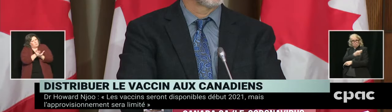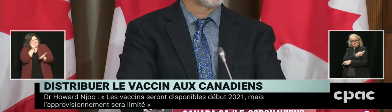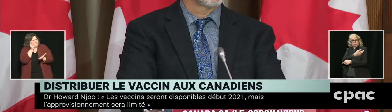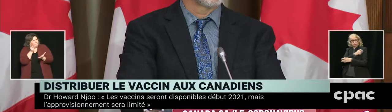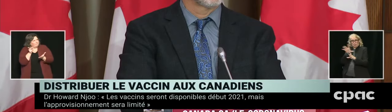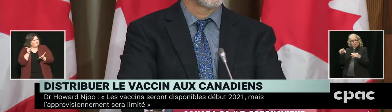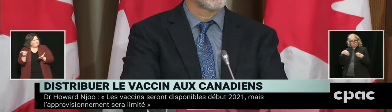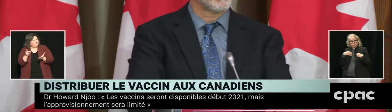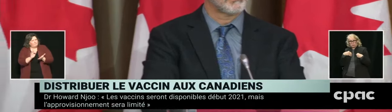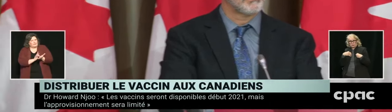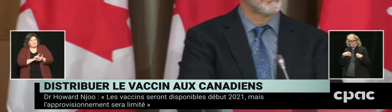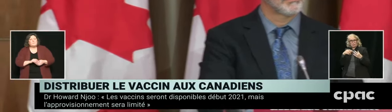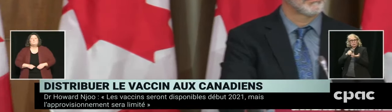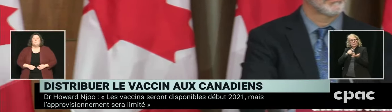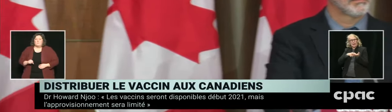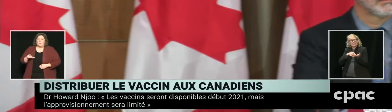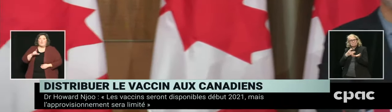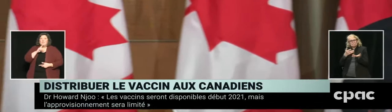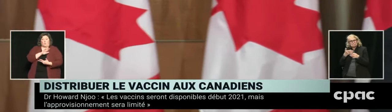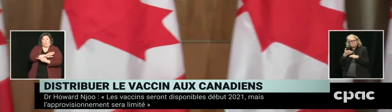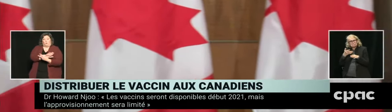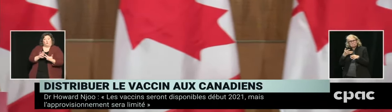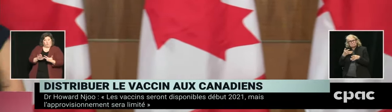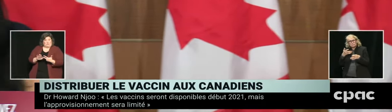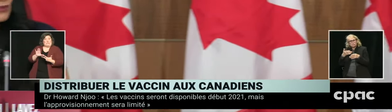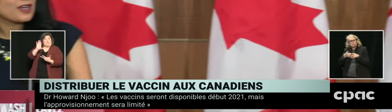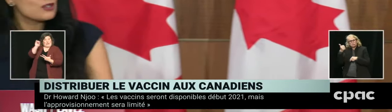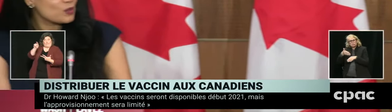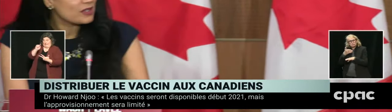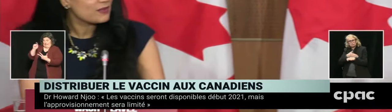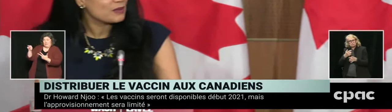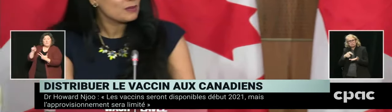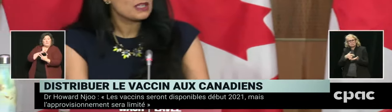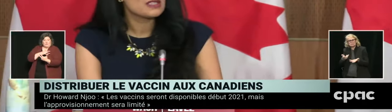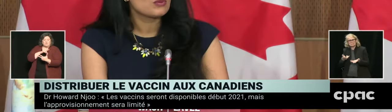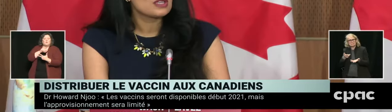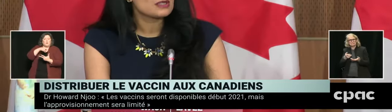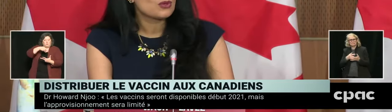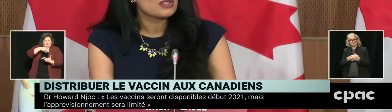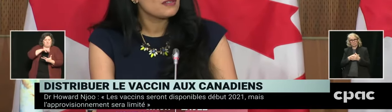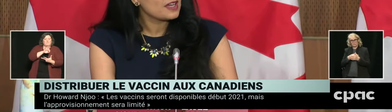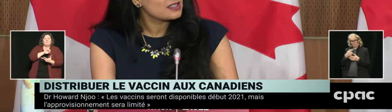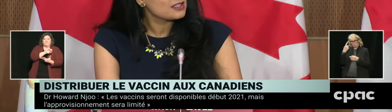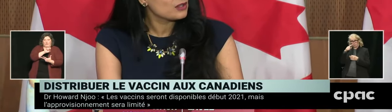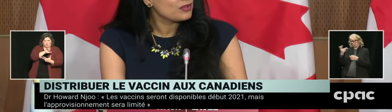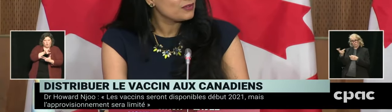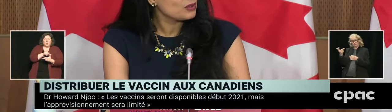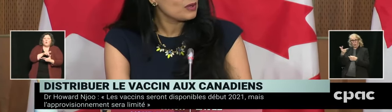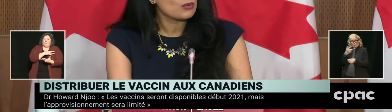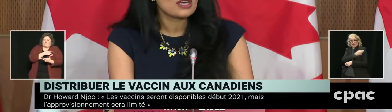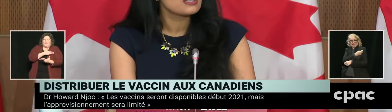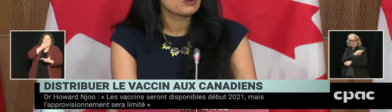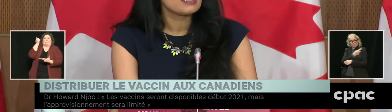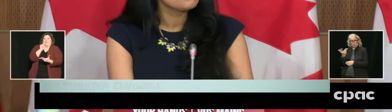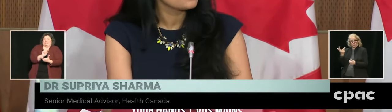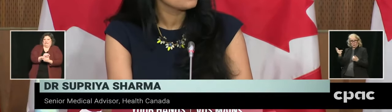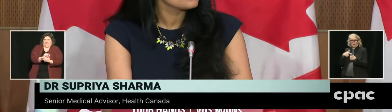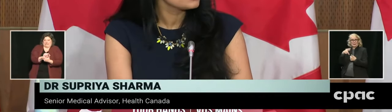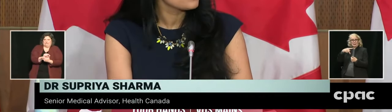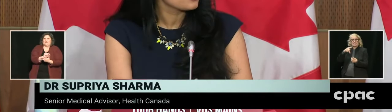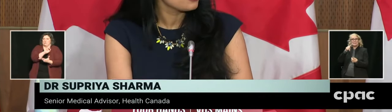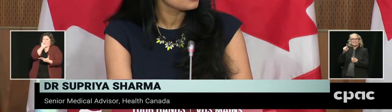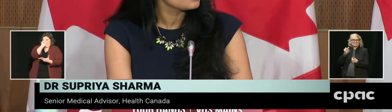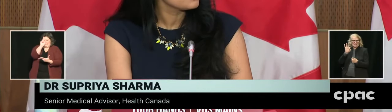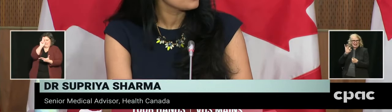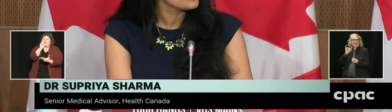So with respect to the three candidate vaccines that we have under review, Pfizer's one of them. It's the one that's most advanced in the review, and we're actually working very